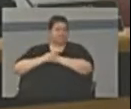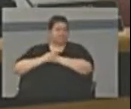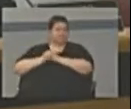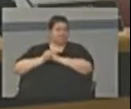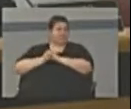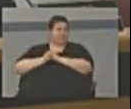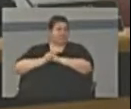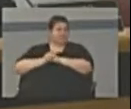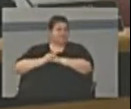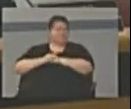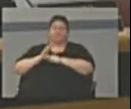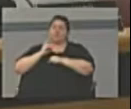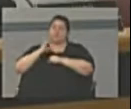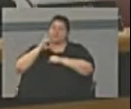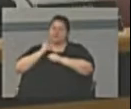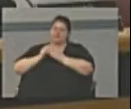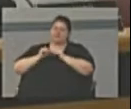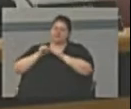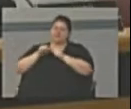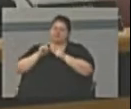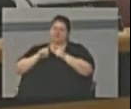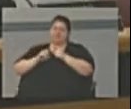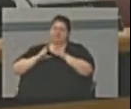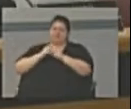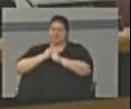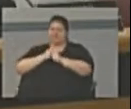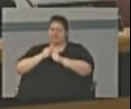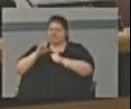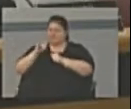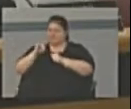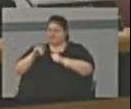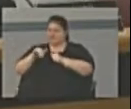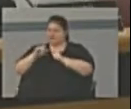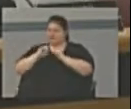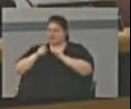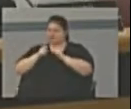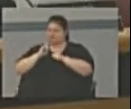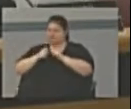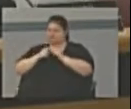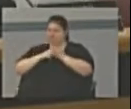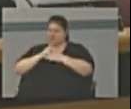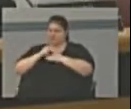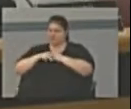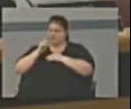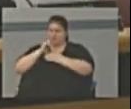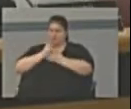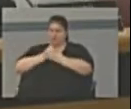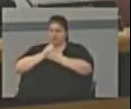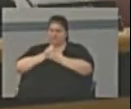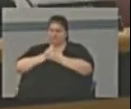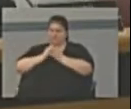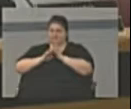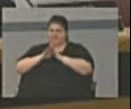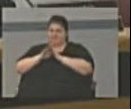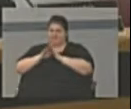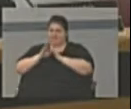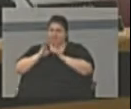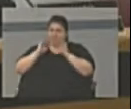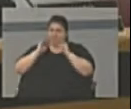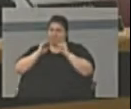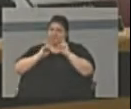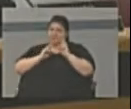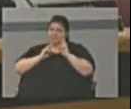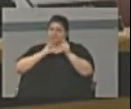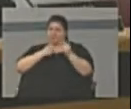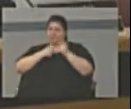We will continue to update the city's grant program for economic development, and we'll help to hopefully will help to bring new business into